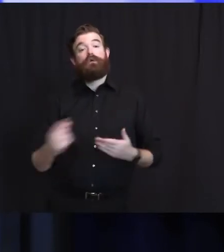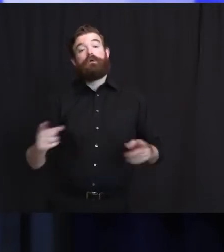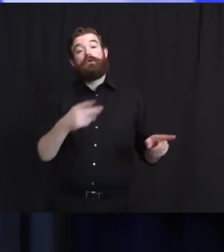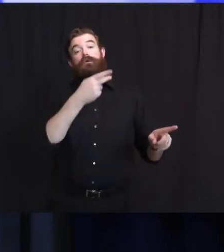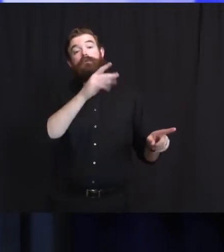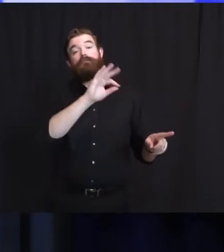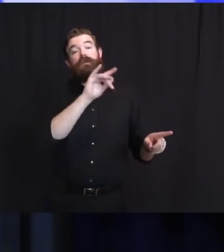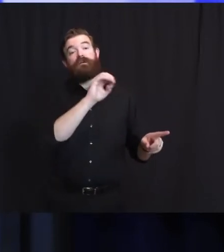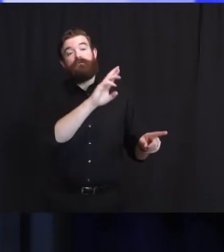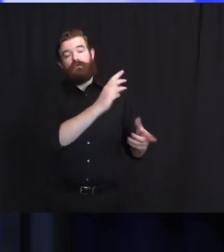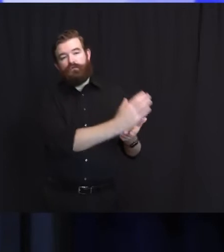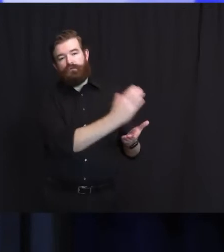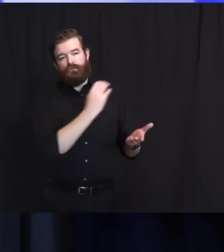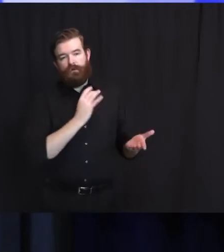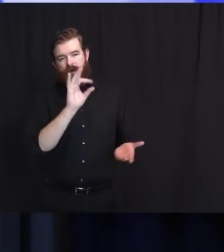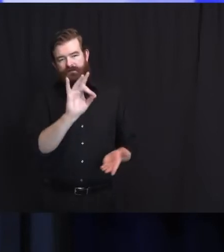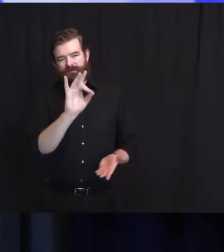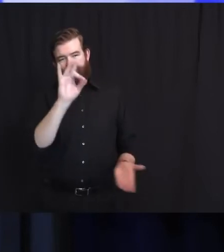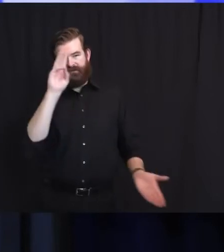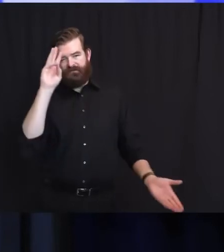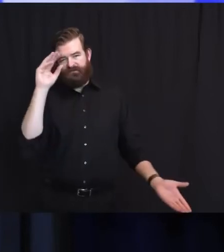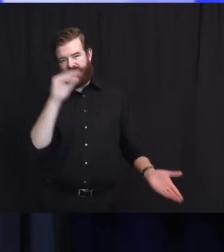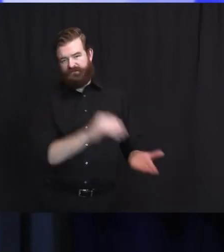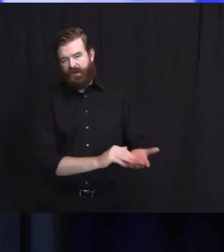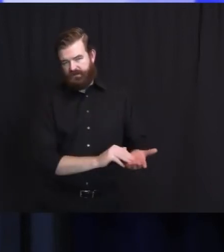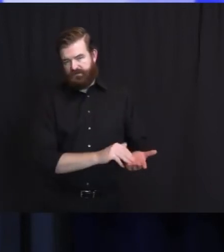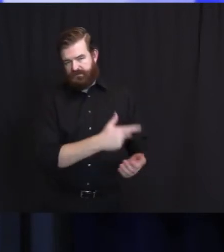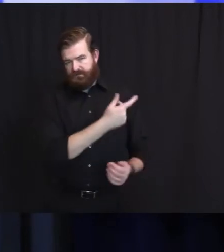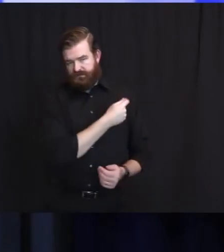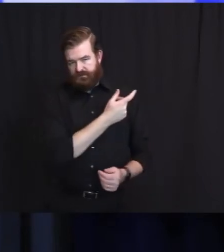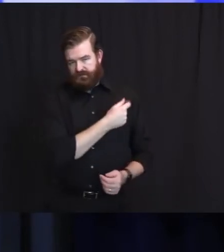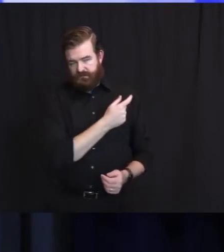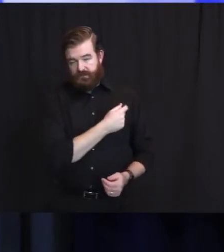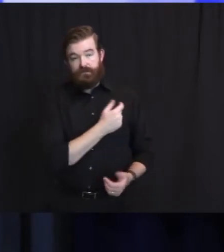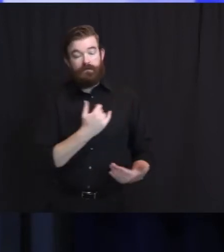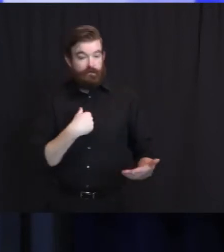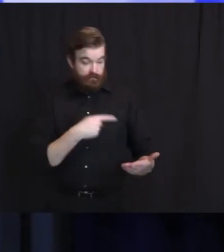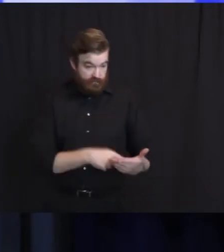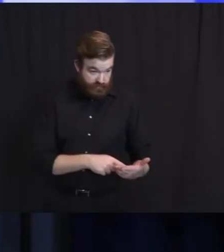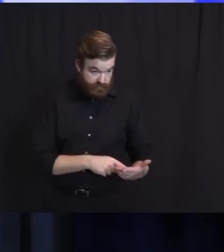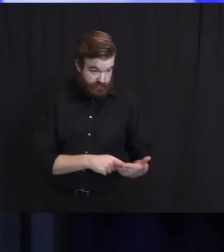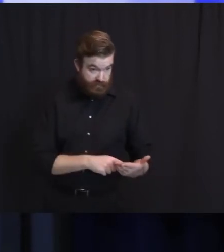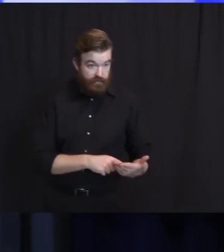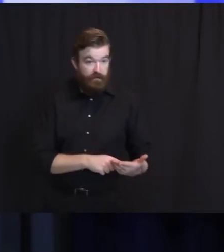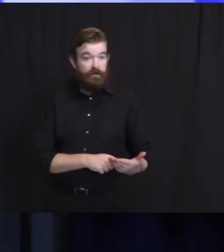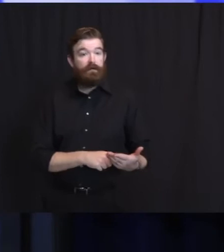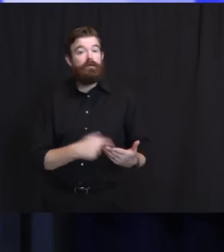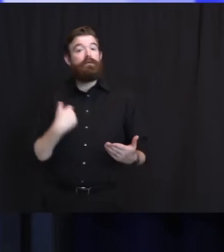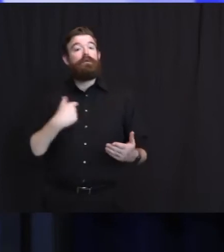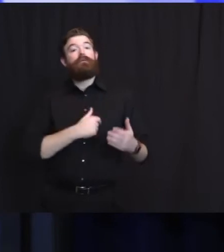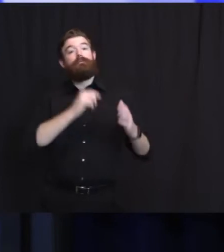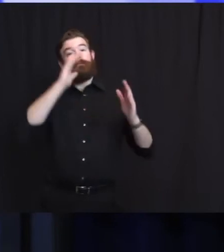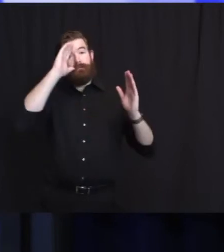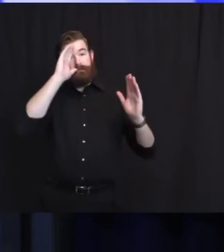86,775. And now, based on what is entered into the federal Tiberius platform, we are expecting